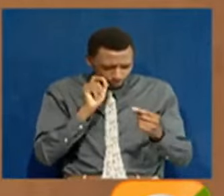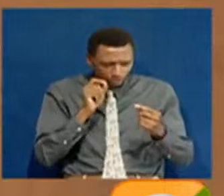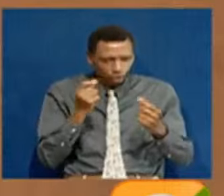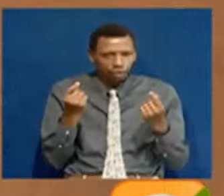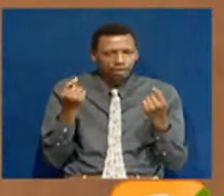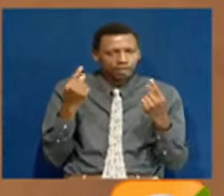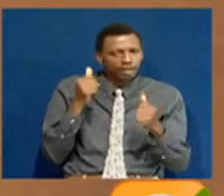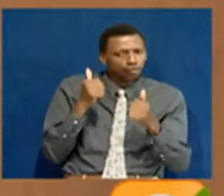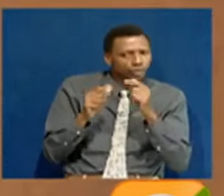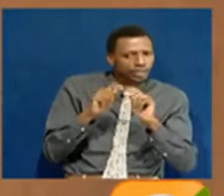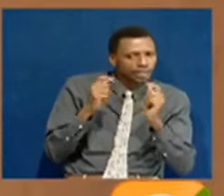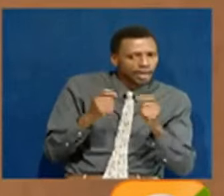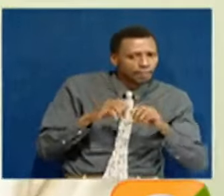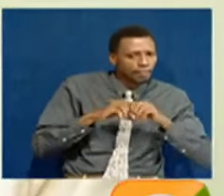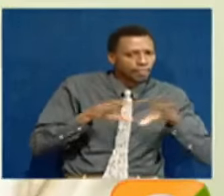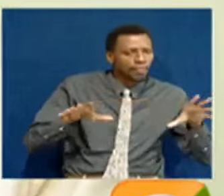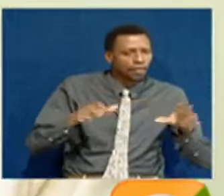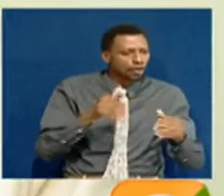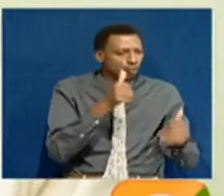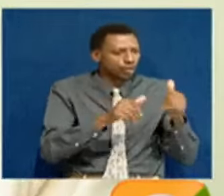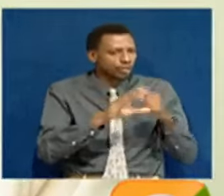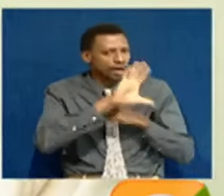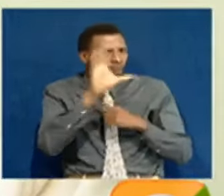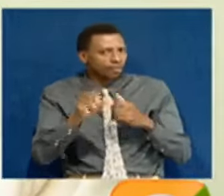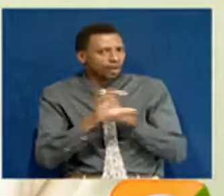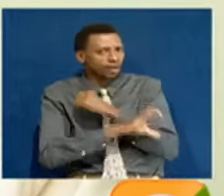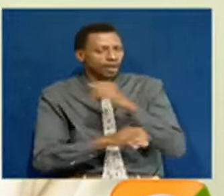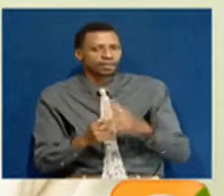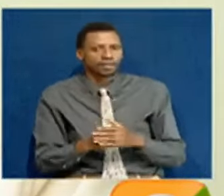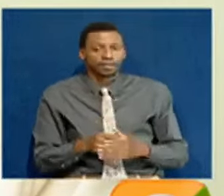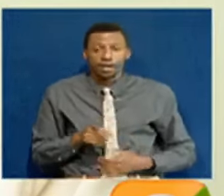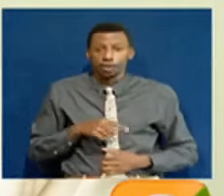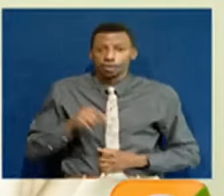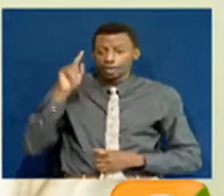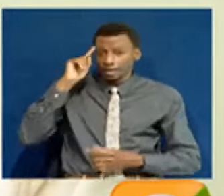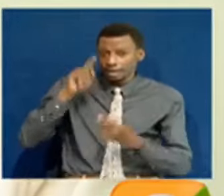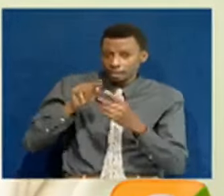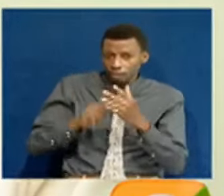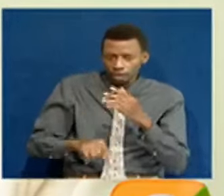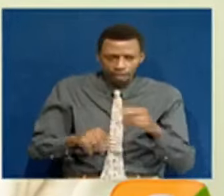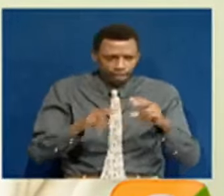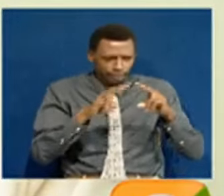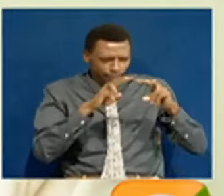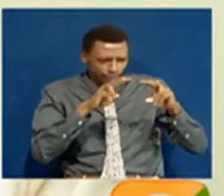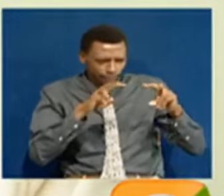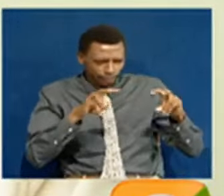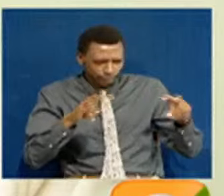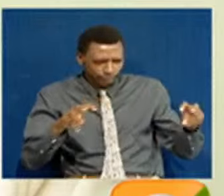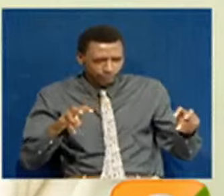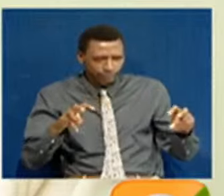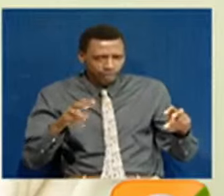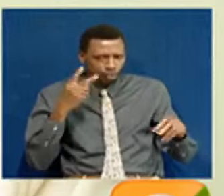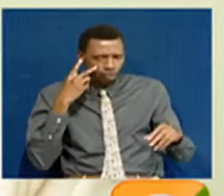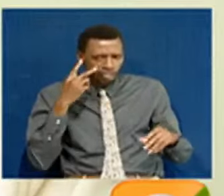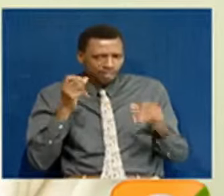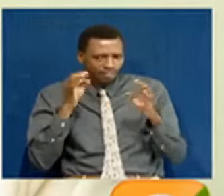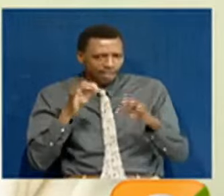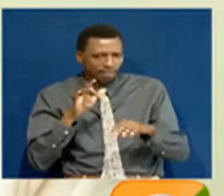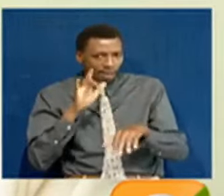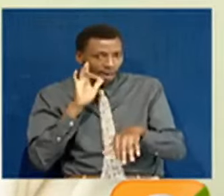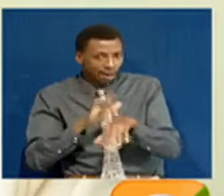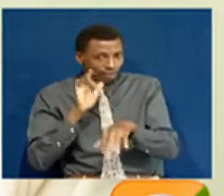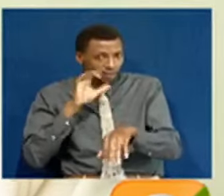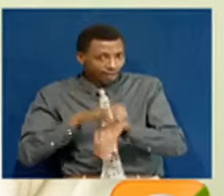African country. Where we sit, it is to monitor and maybe screen and ensure that those who are infected are found pretty